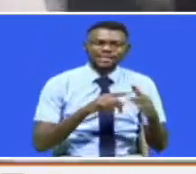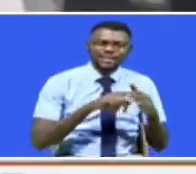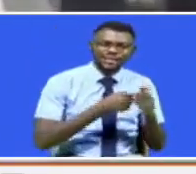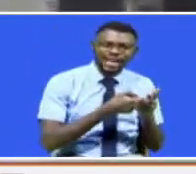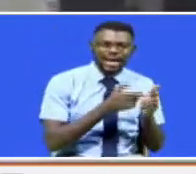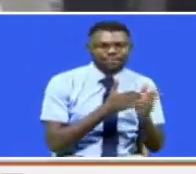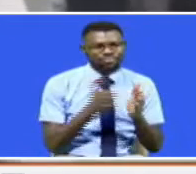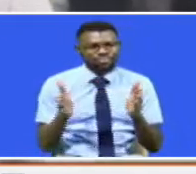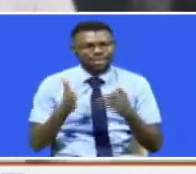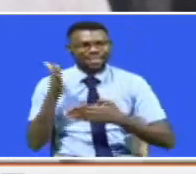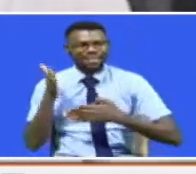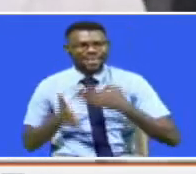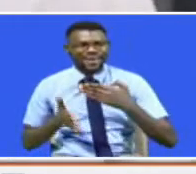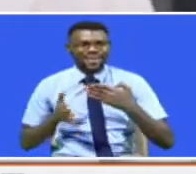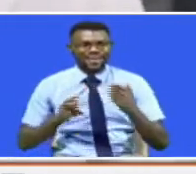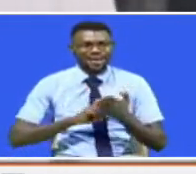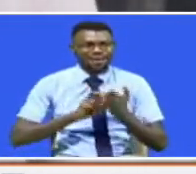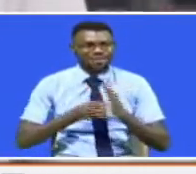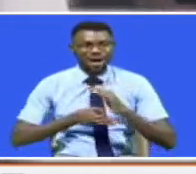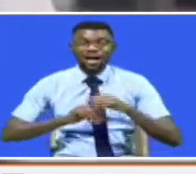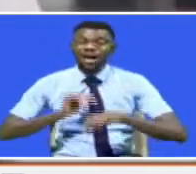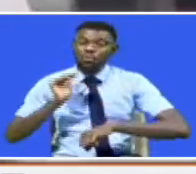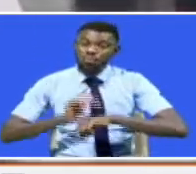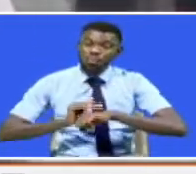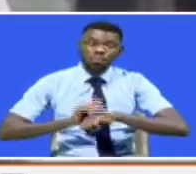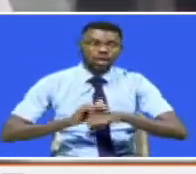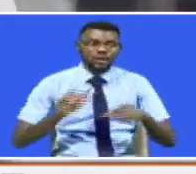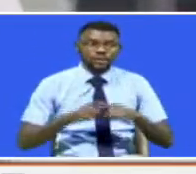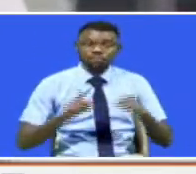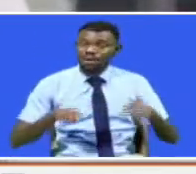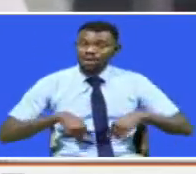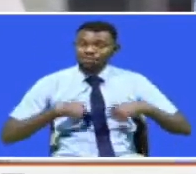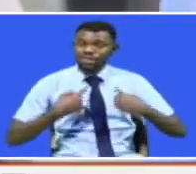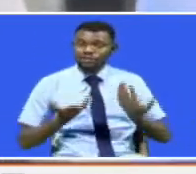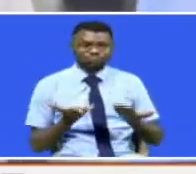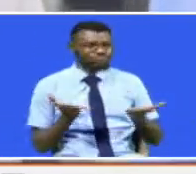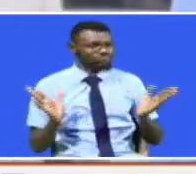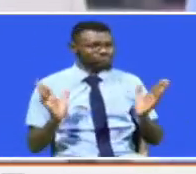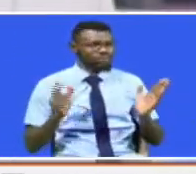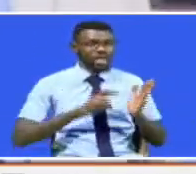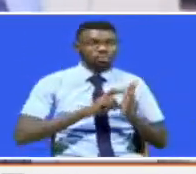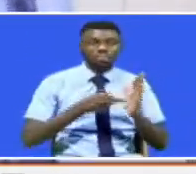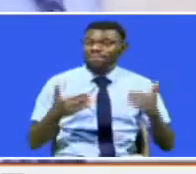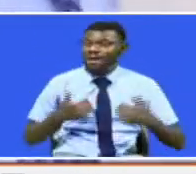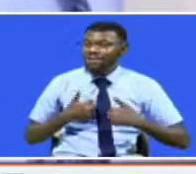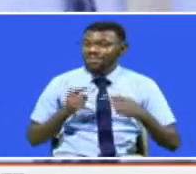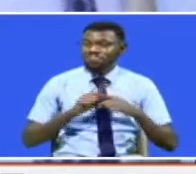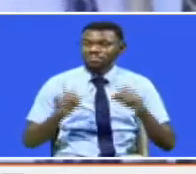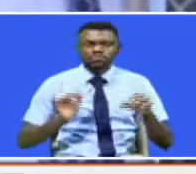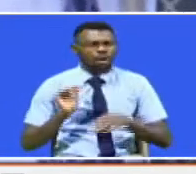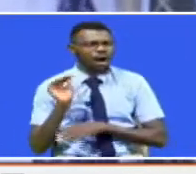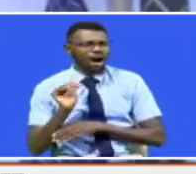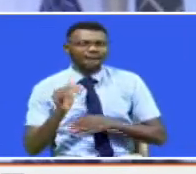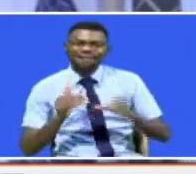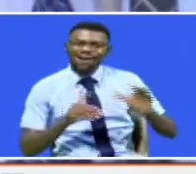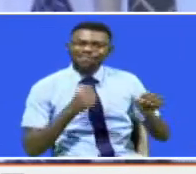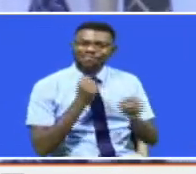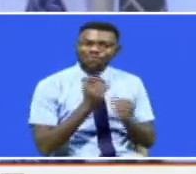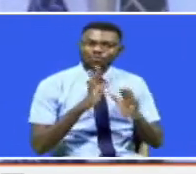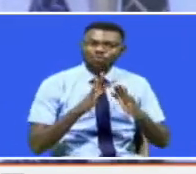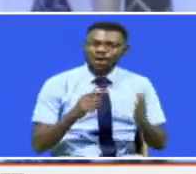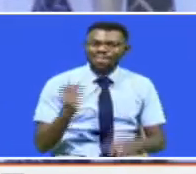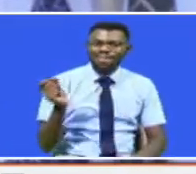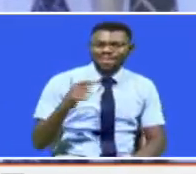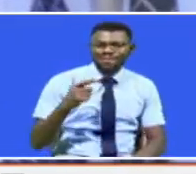The contract is the way to go, including ourselves, we are on contracts. But what we are requesting the county to do is to improve the